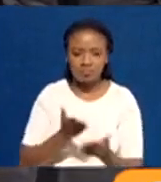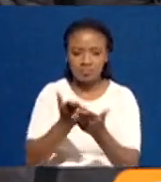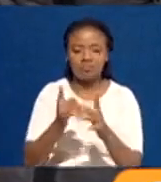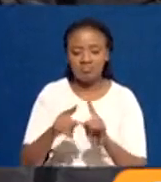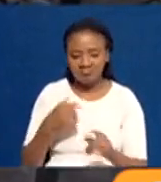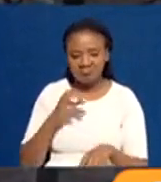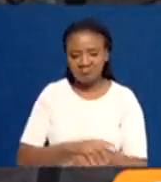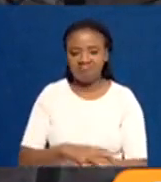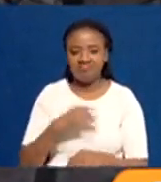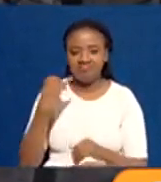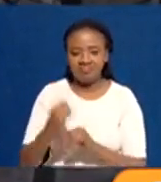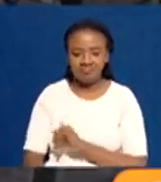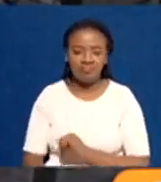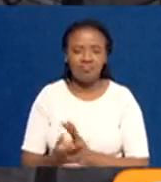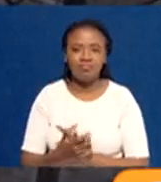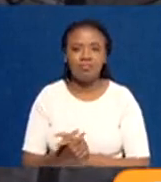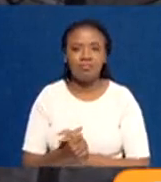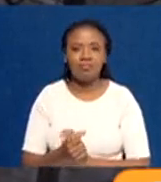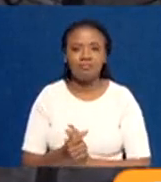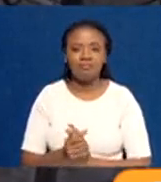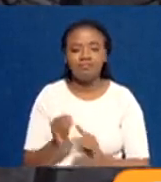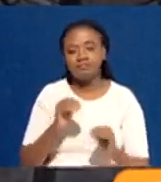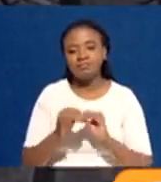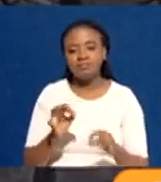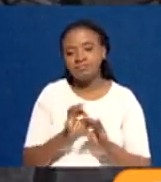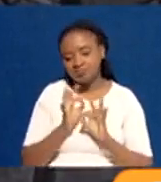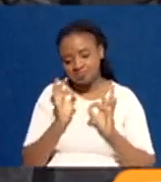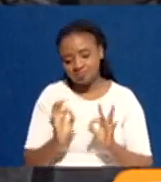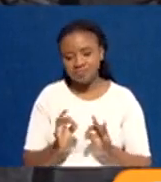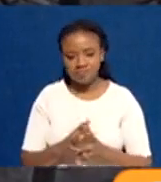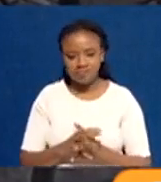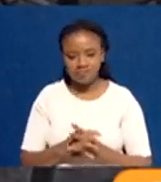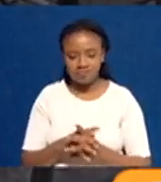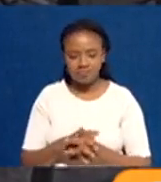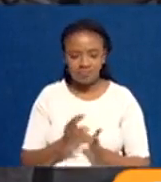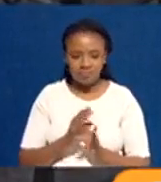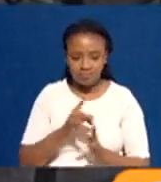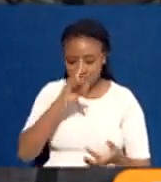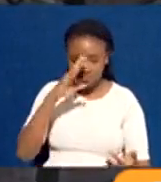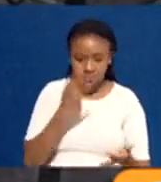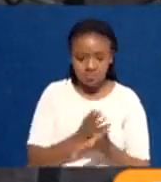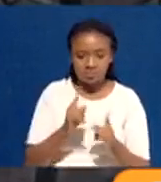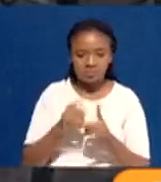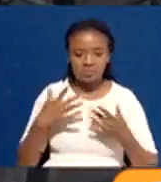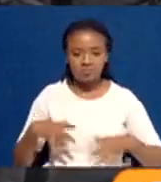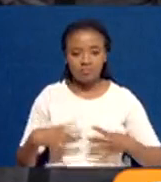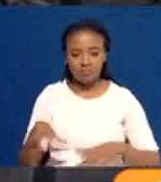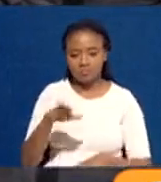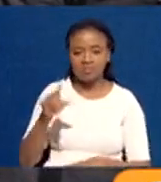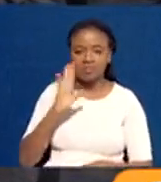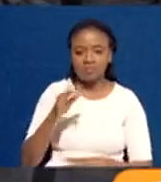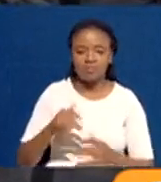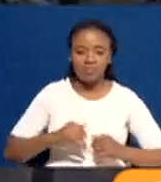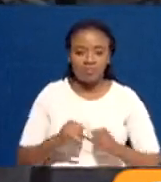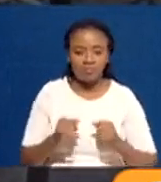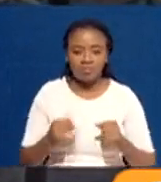zilifika, tukaandaa uchaguzi ulikuwa wa kuaminika, na watu wa Kandara mali wako watafurahia